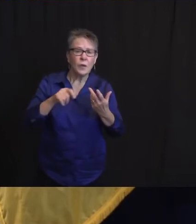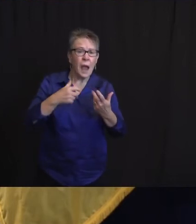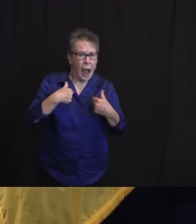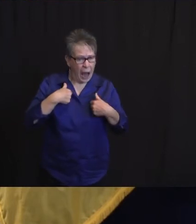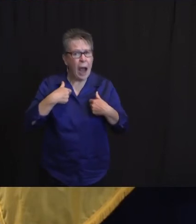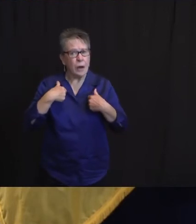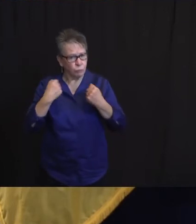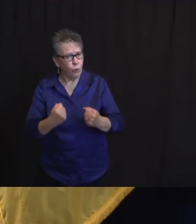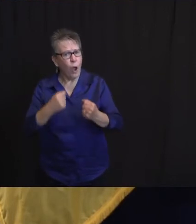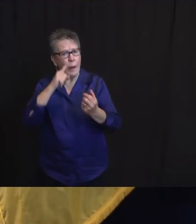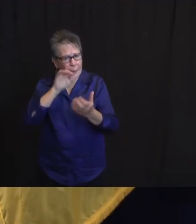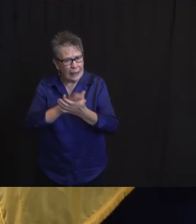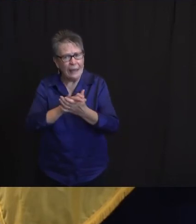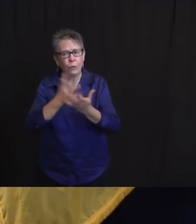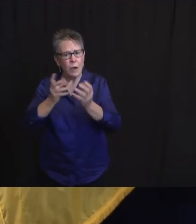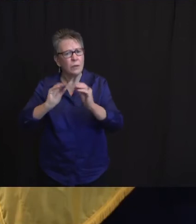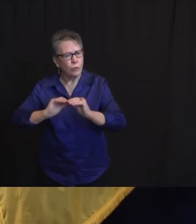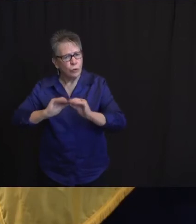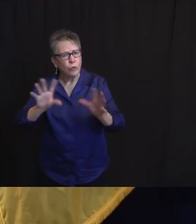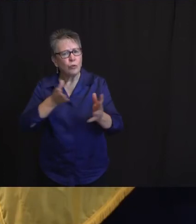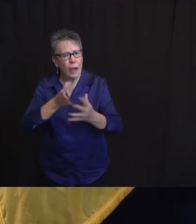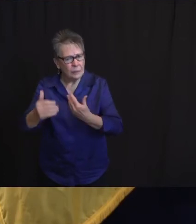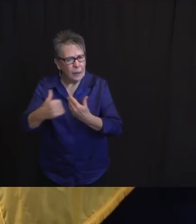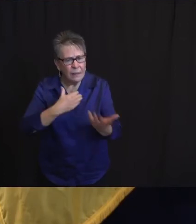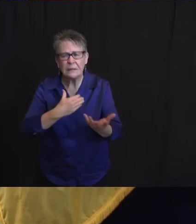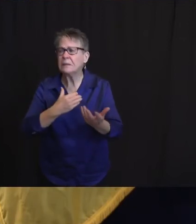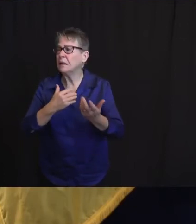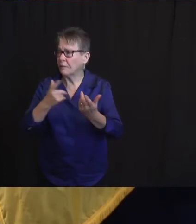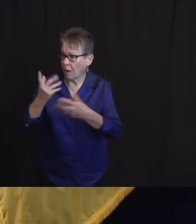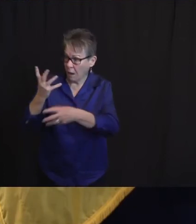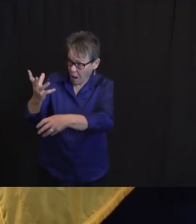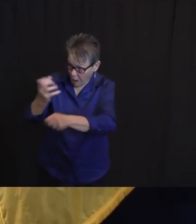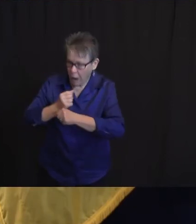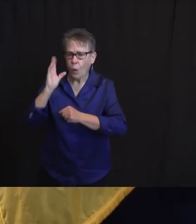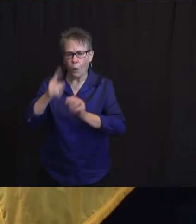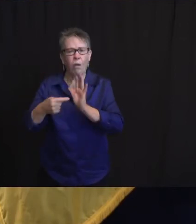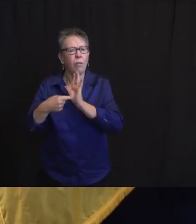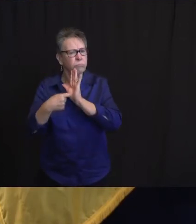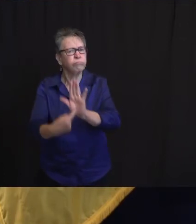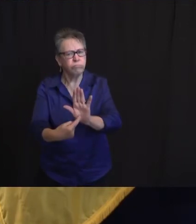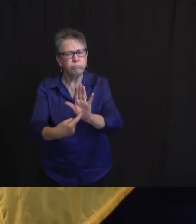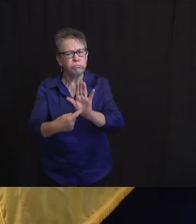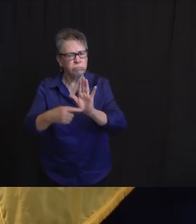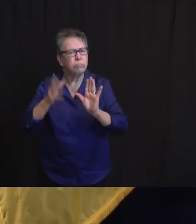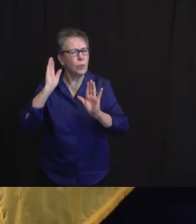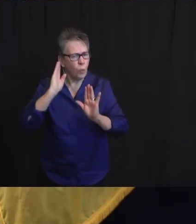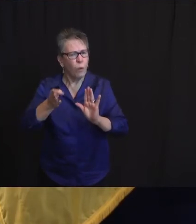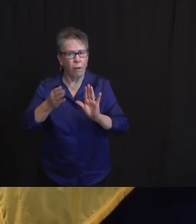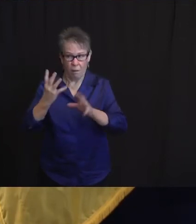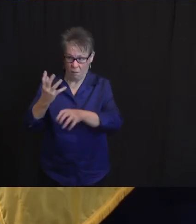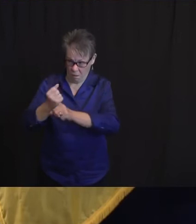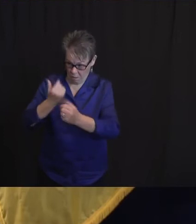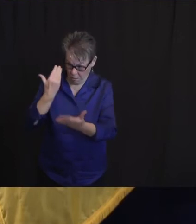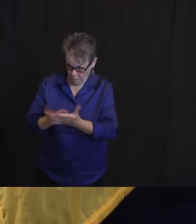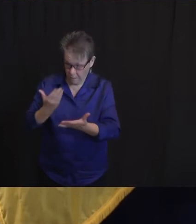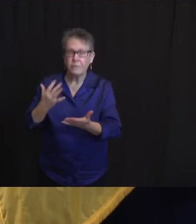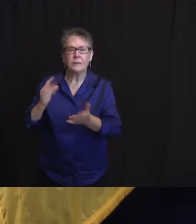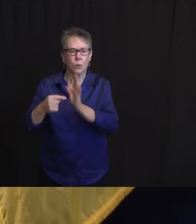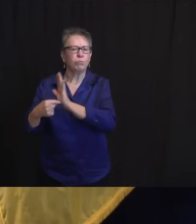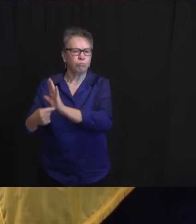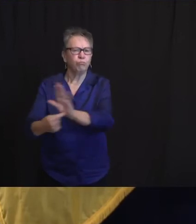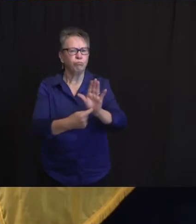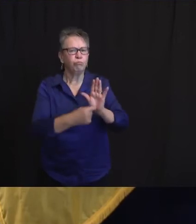there's going to be a full accounting for every move that we made, including PPE purchases. I think there's, without question, a reporting gap as part of this, and in